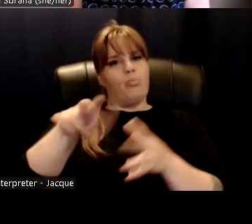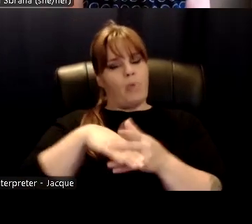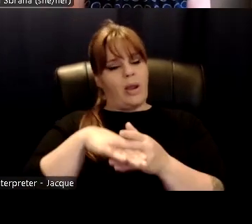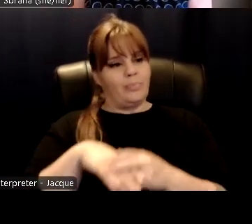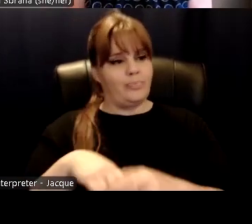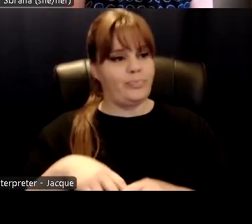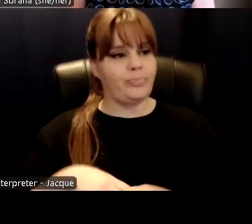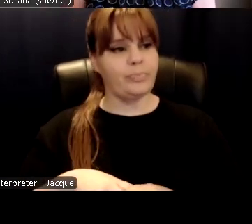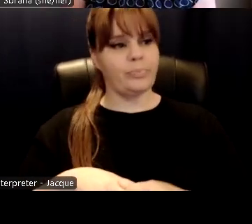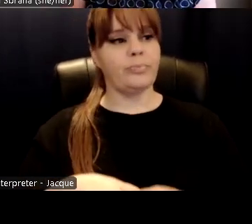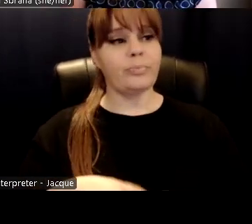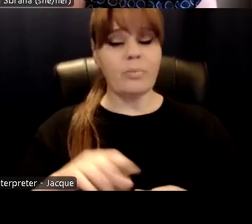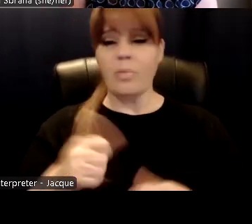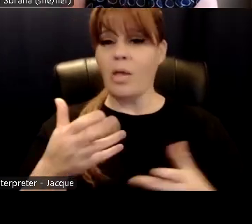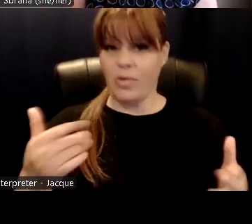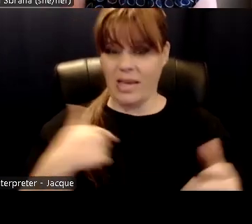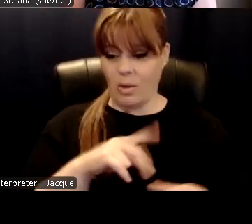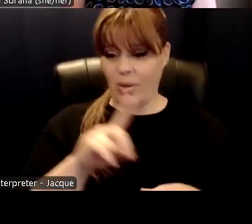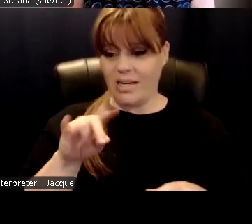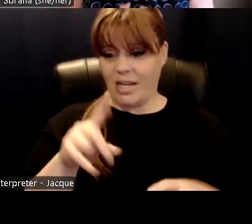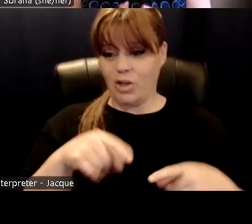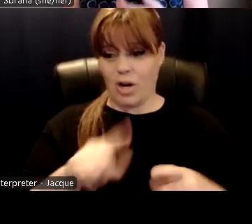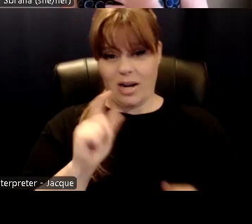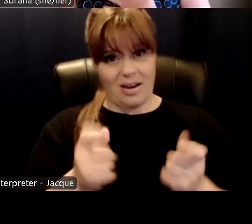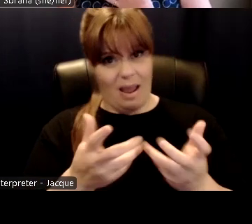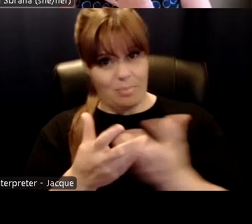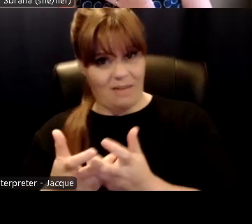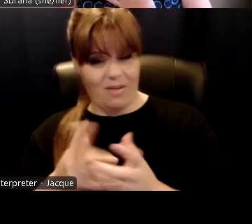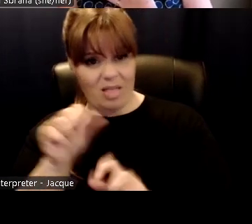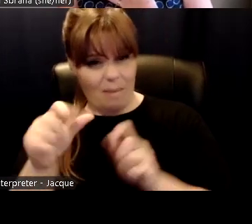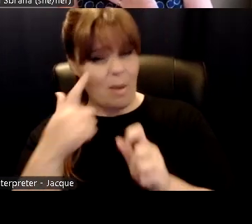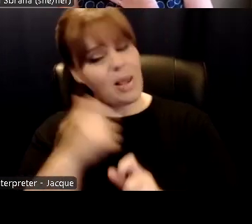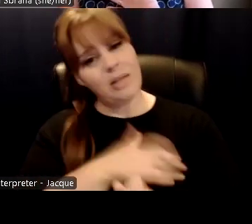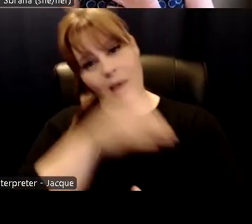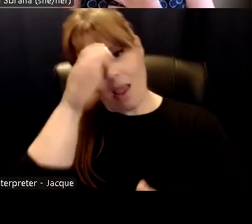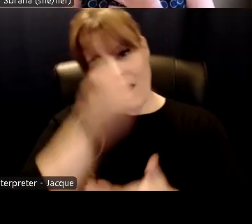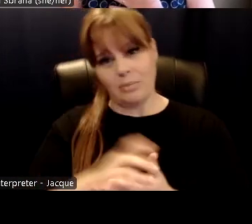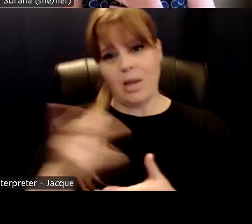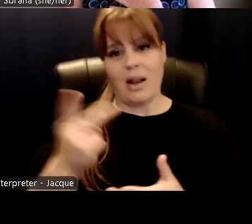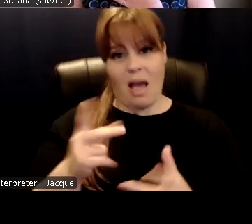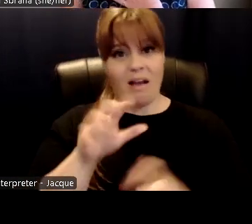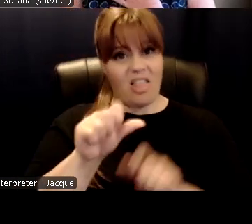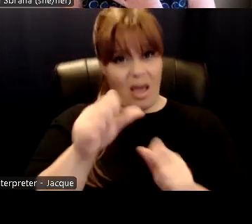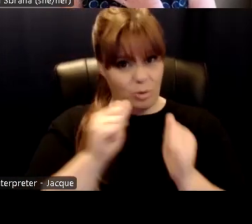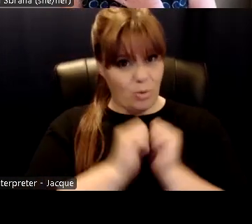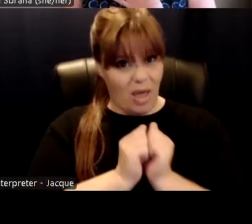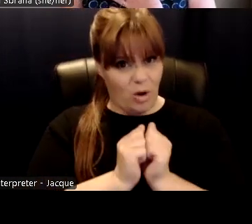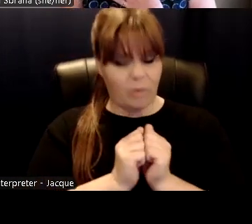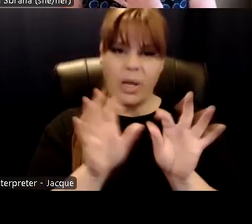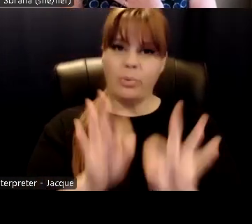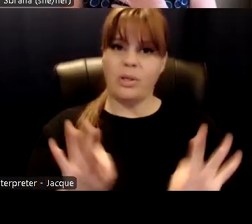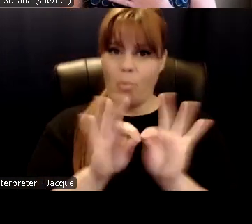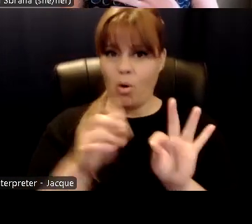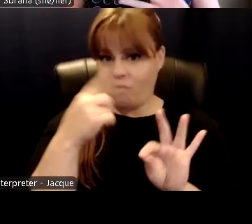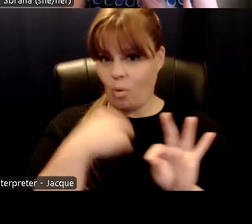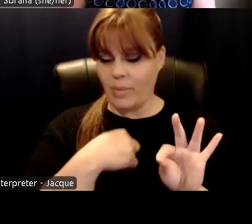thing we did during adaptive climbing is that because my husband and I climbed together, it was important for me